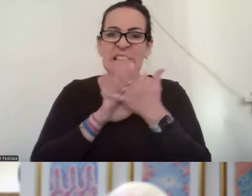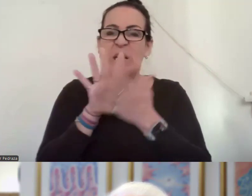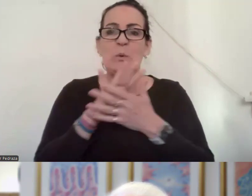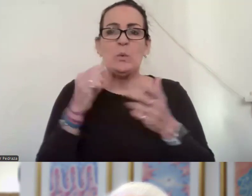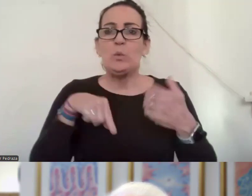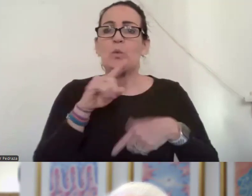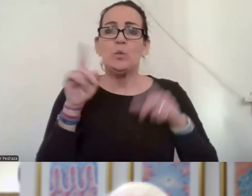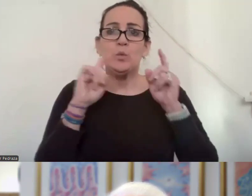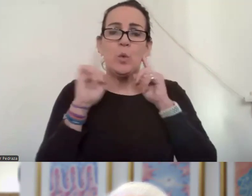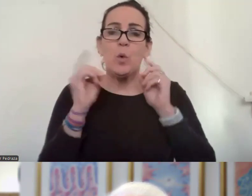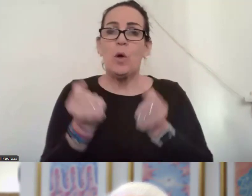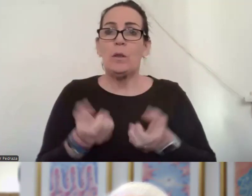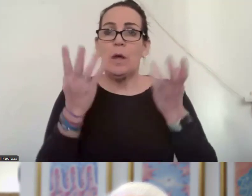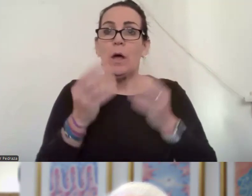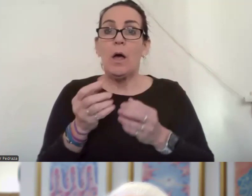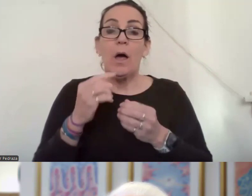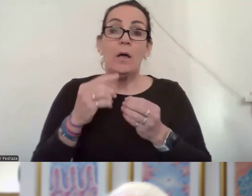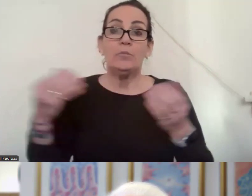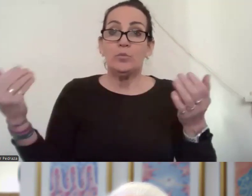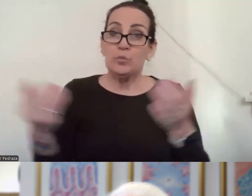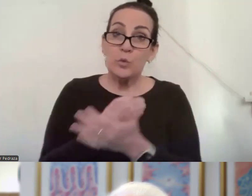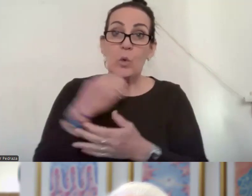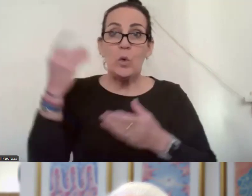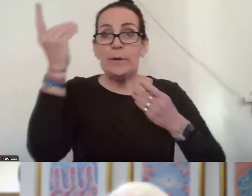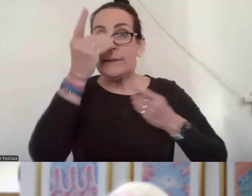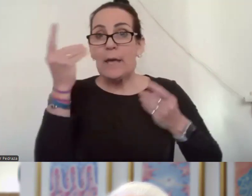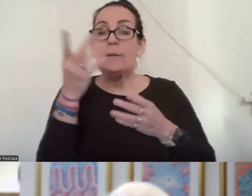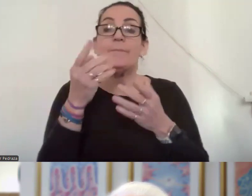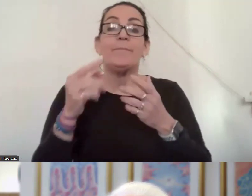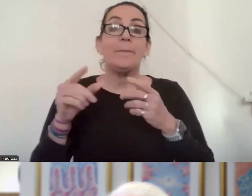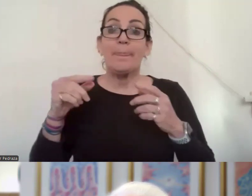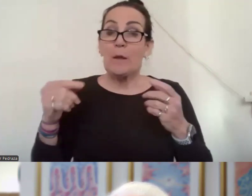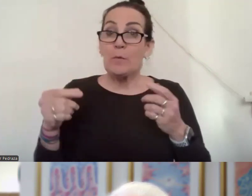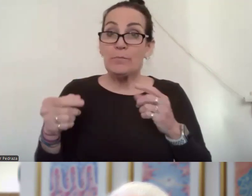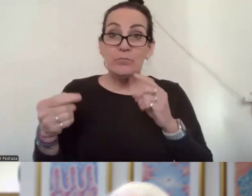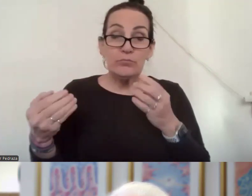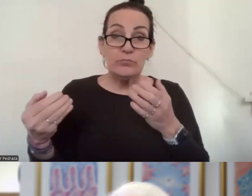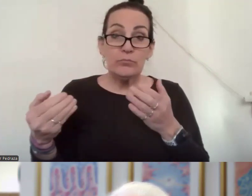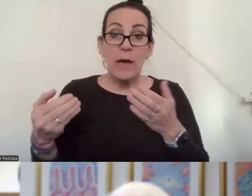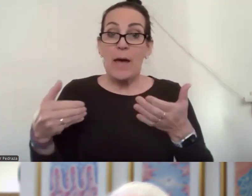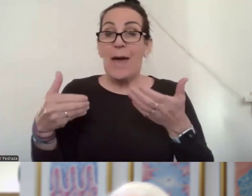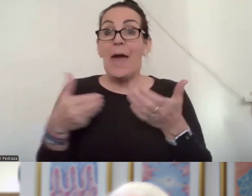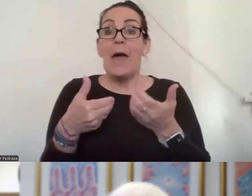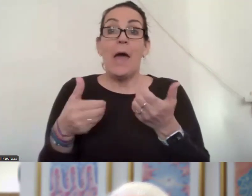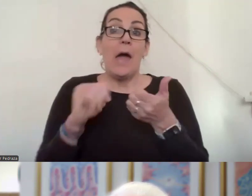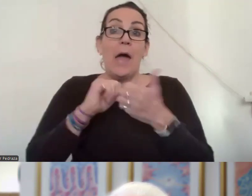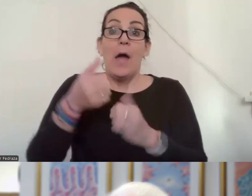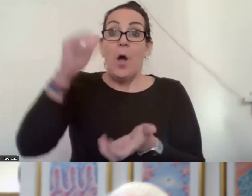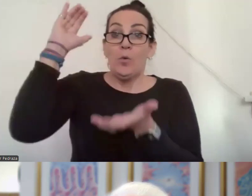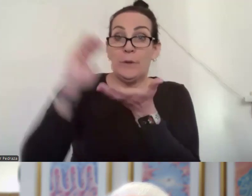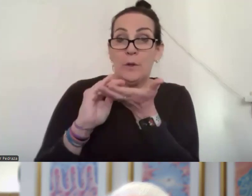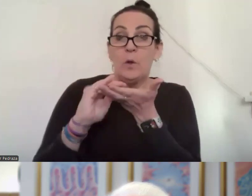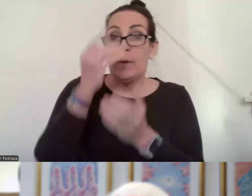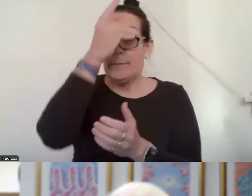about the new diagnostic, ways to reduce dementia. Then we heard from